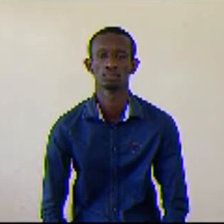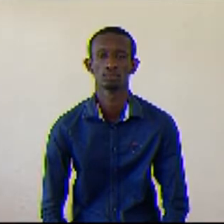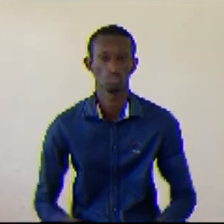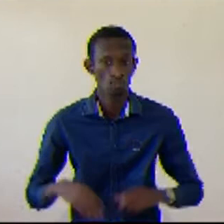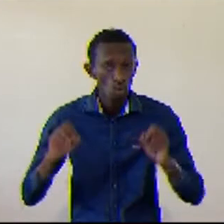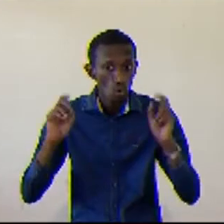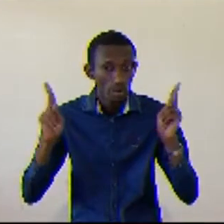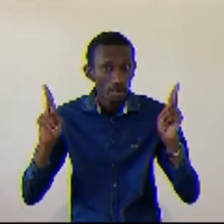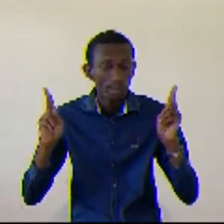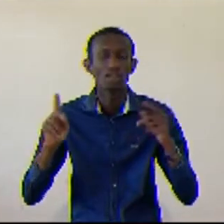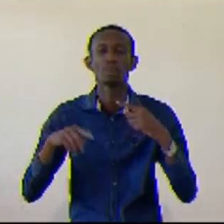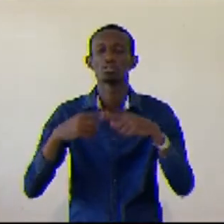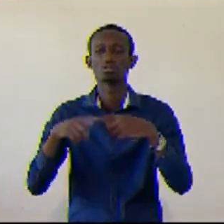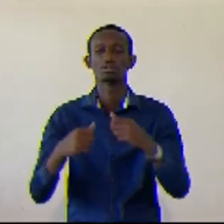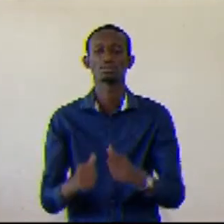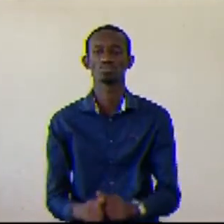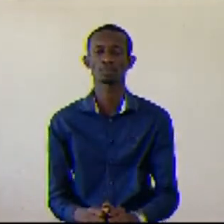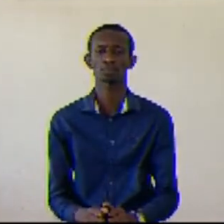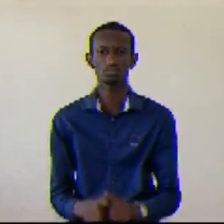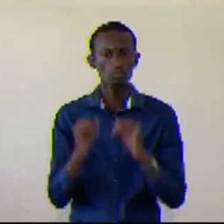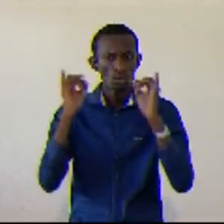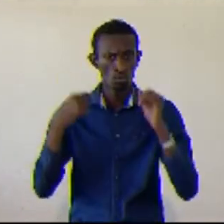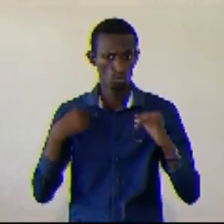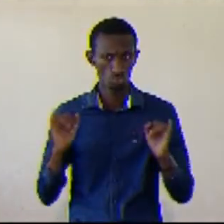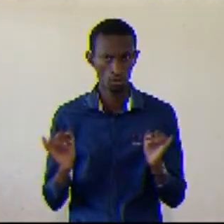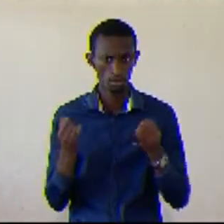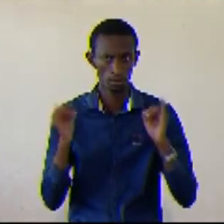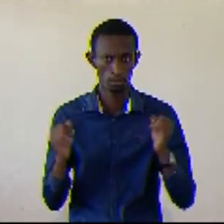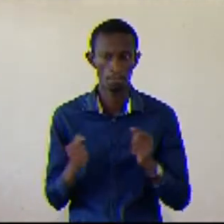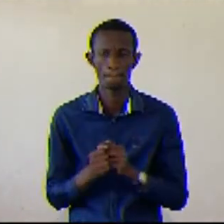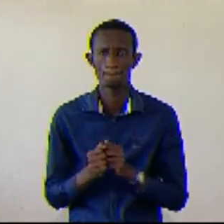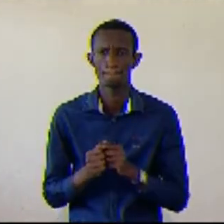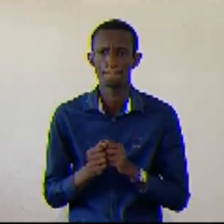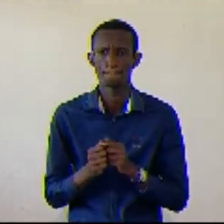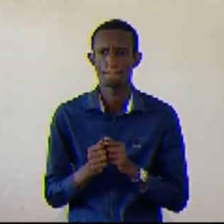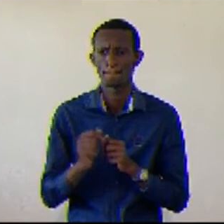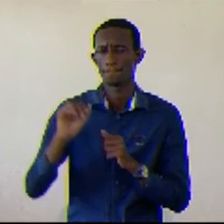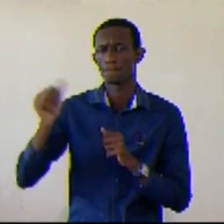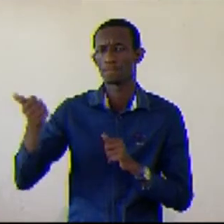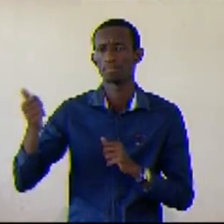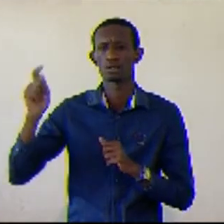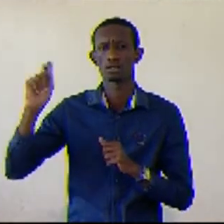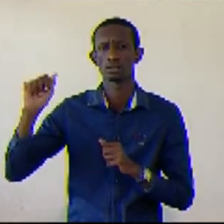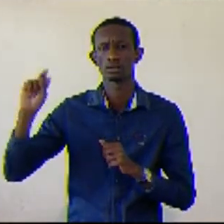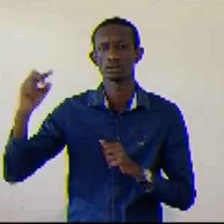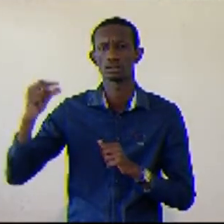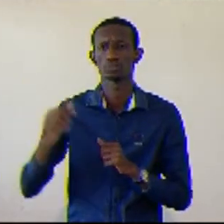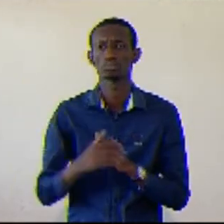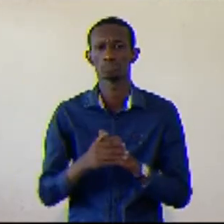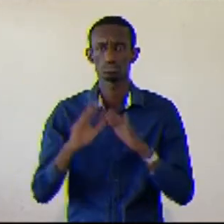Okay, we are back. If we try another tangent, probably at this point,